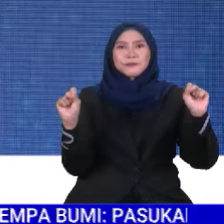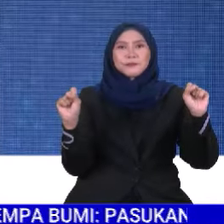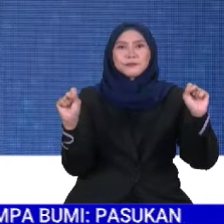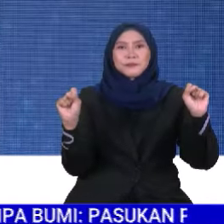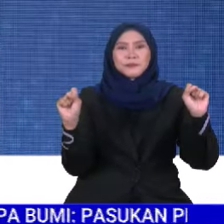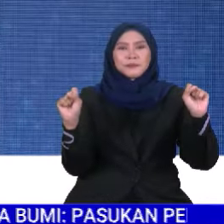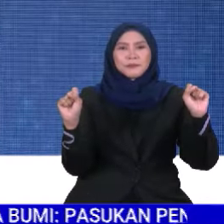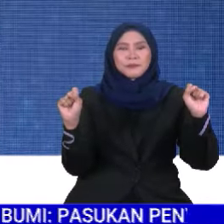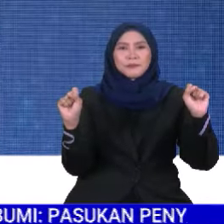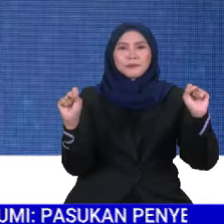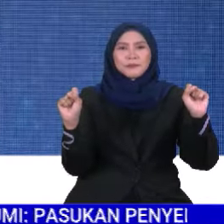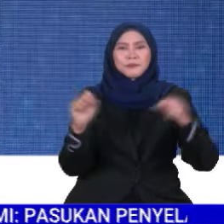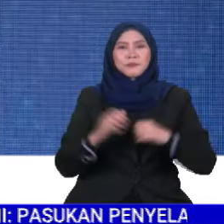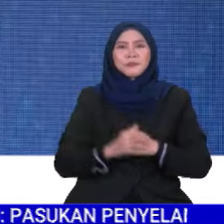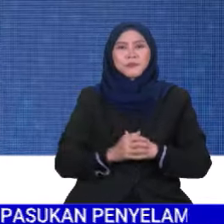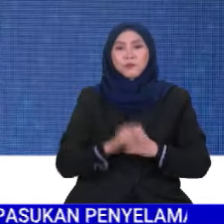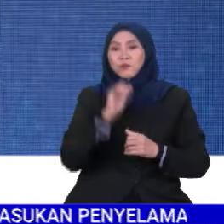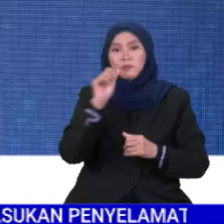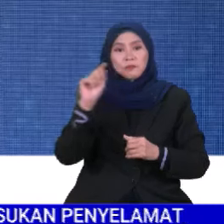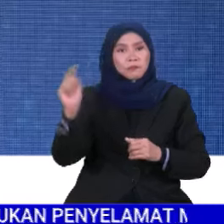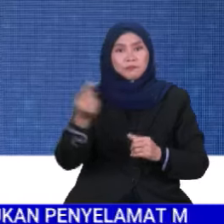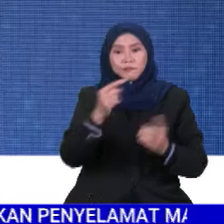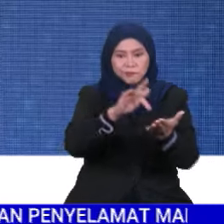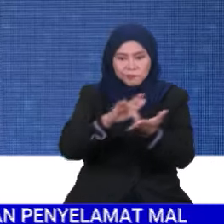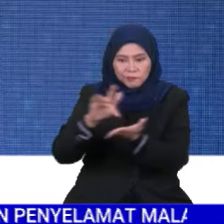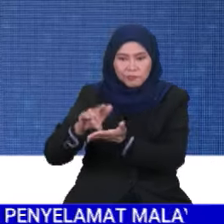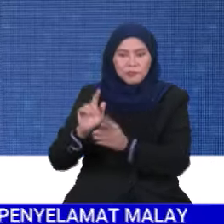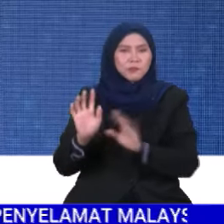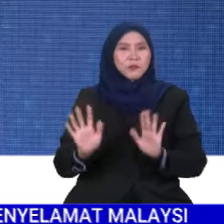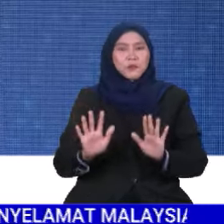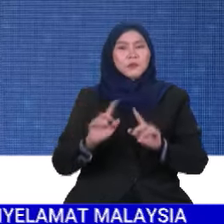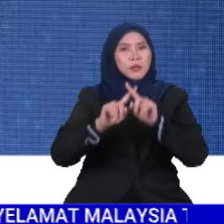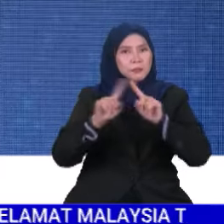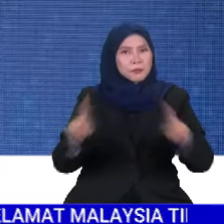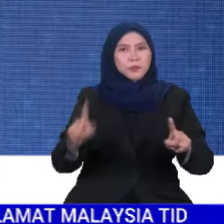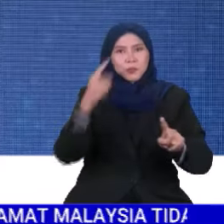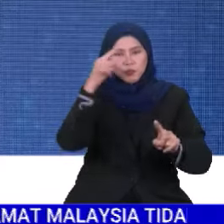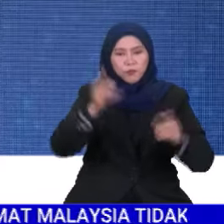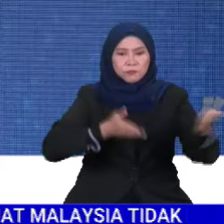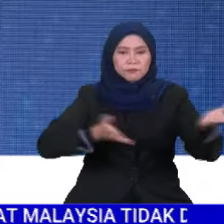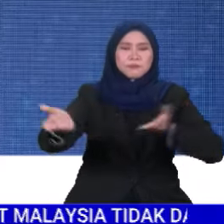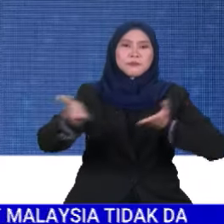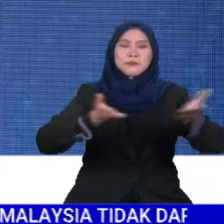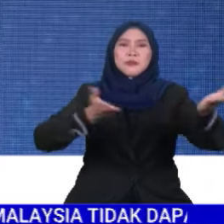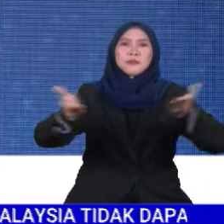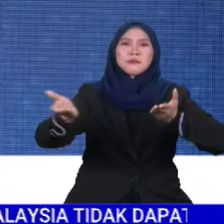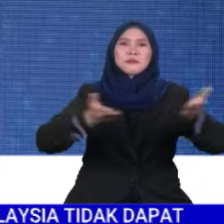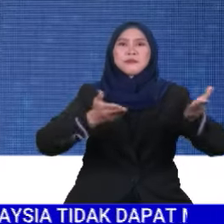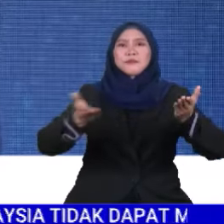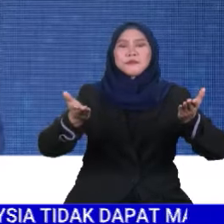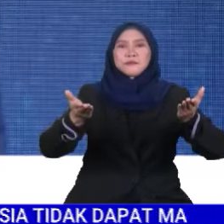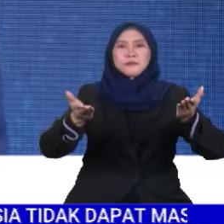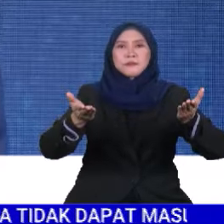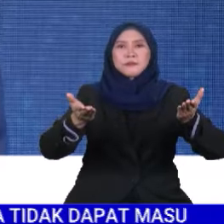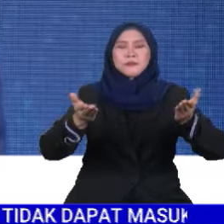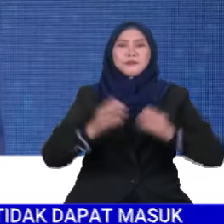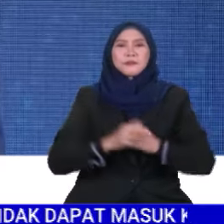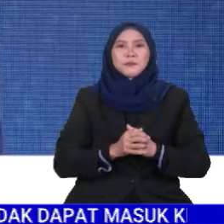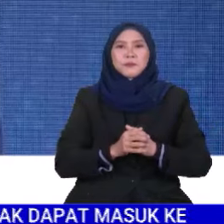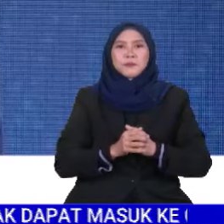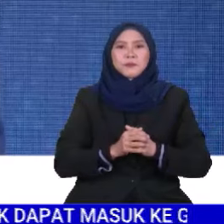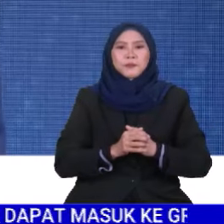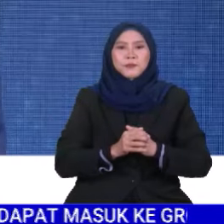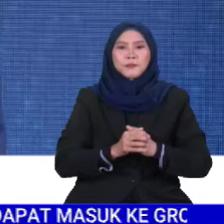not to serve the interests of a few, but to serve the interests